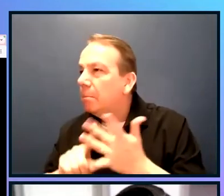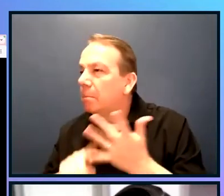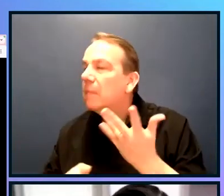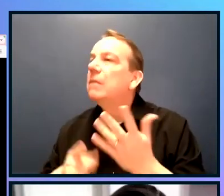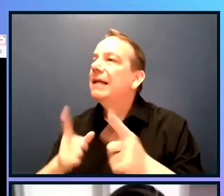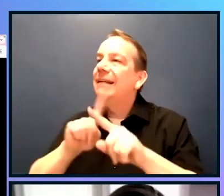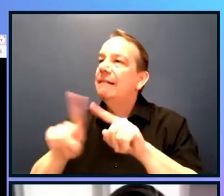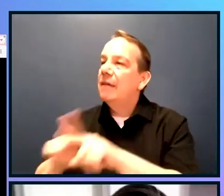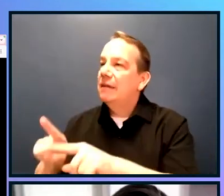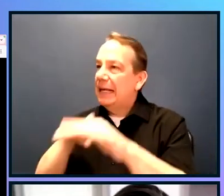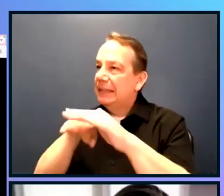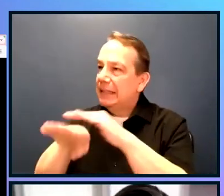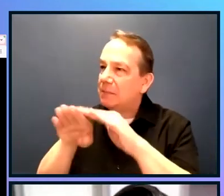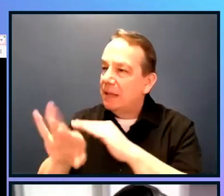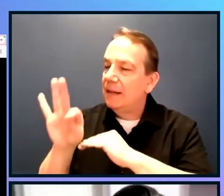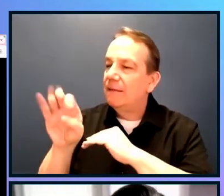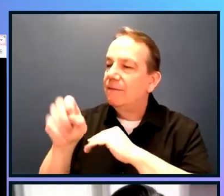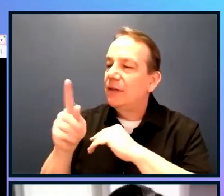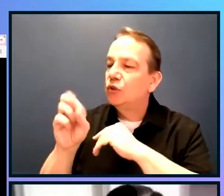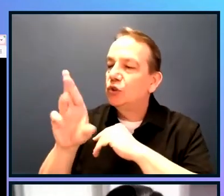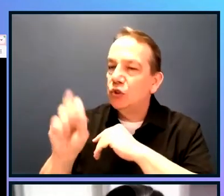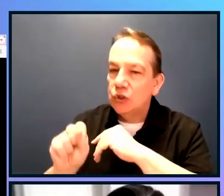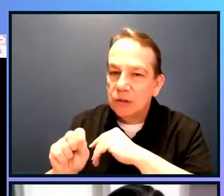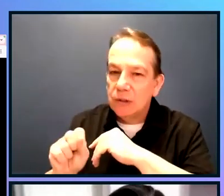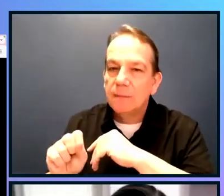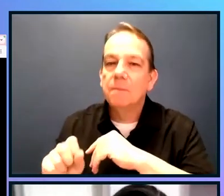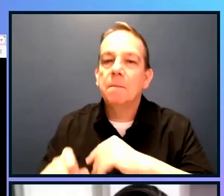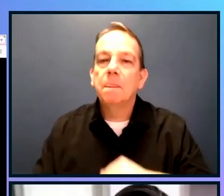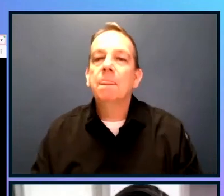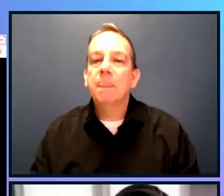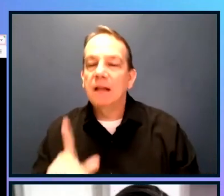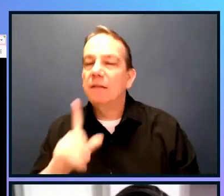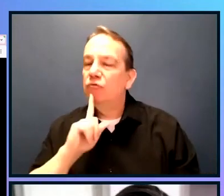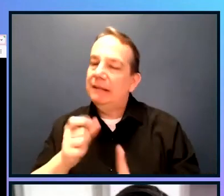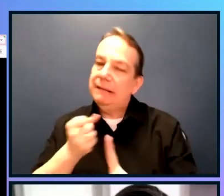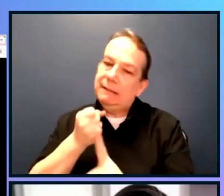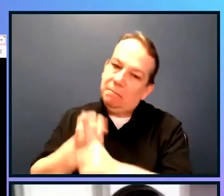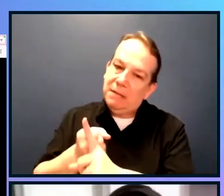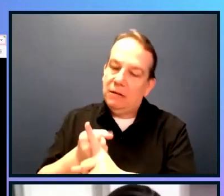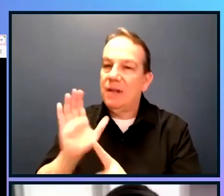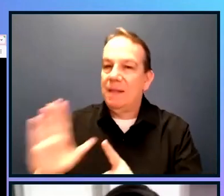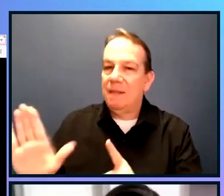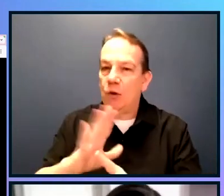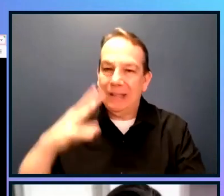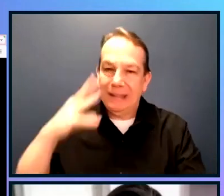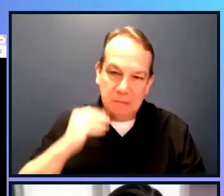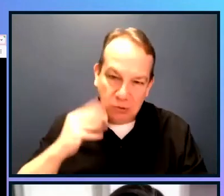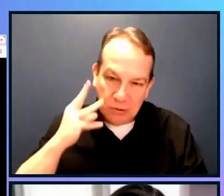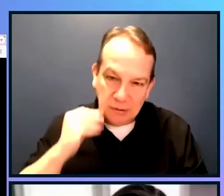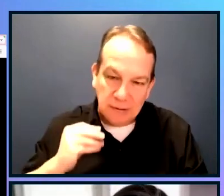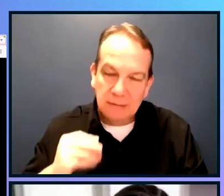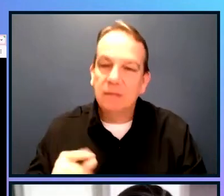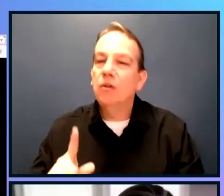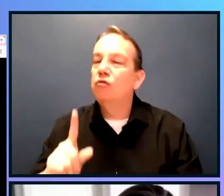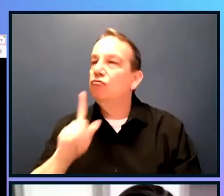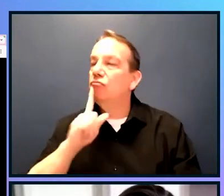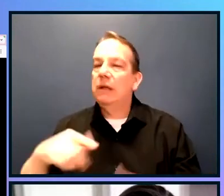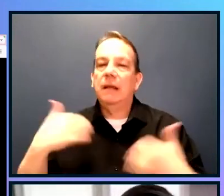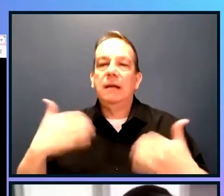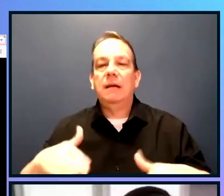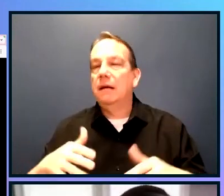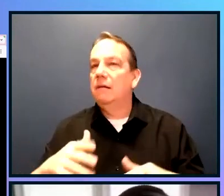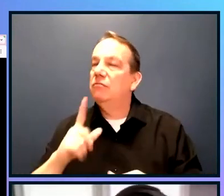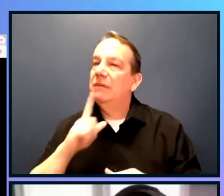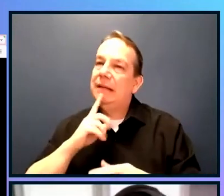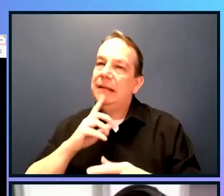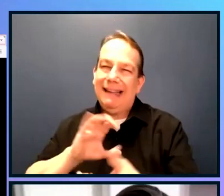like different color modes, has a big impact on their experience. It was such an engaging conversation, and it